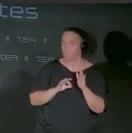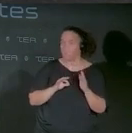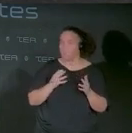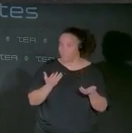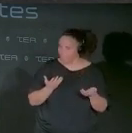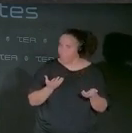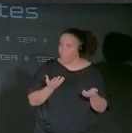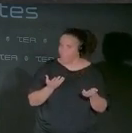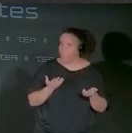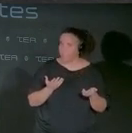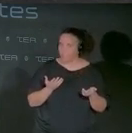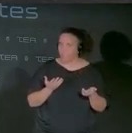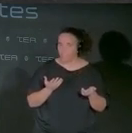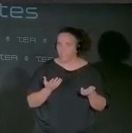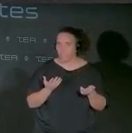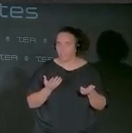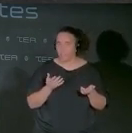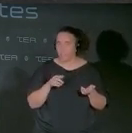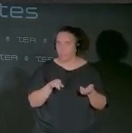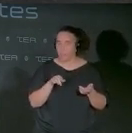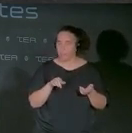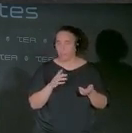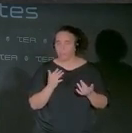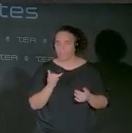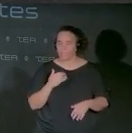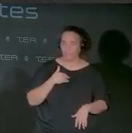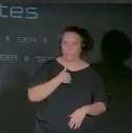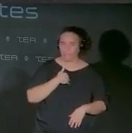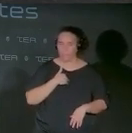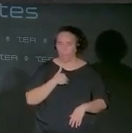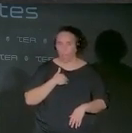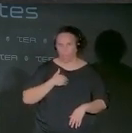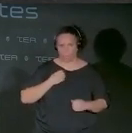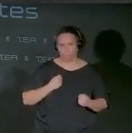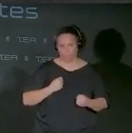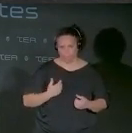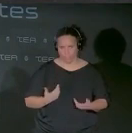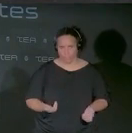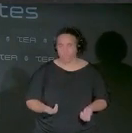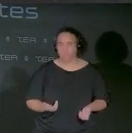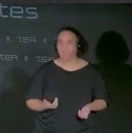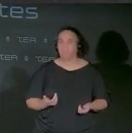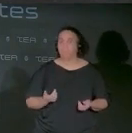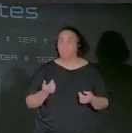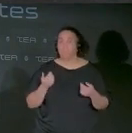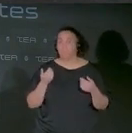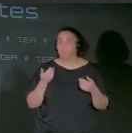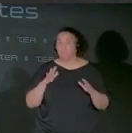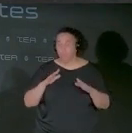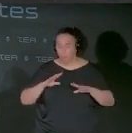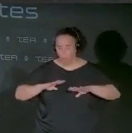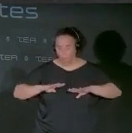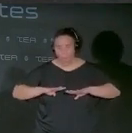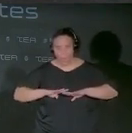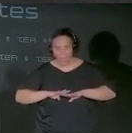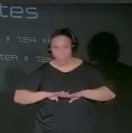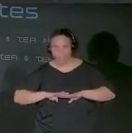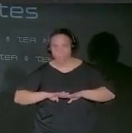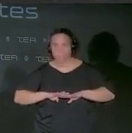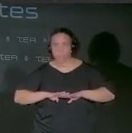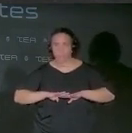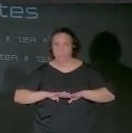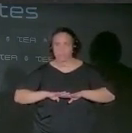that runs the virtual worlds. However, the networks and the walled gardens that we are seeing